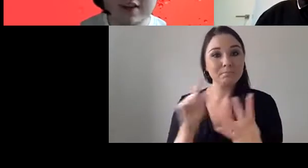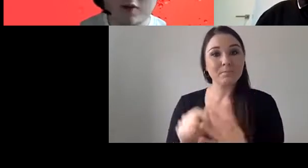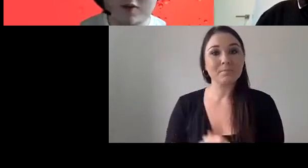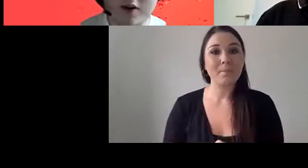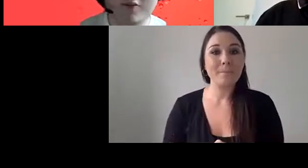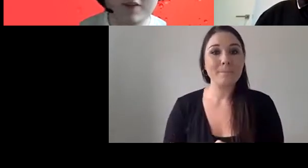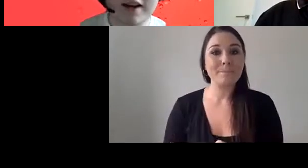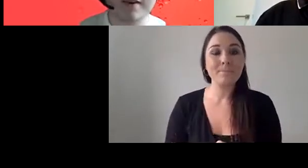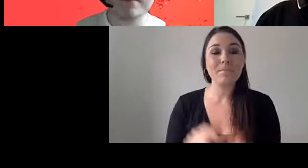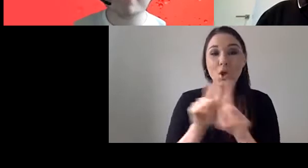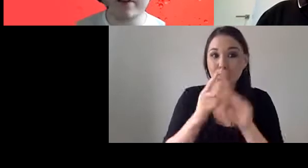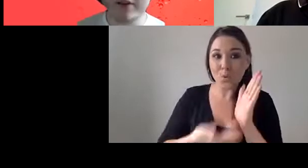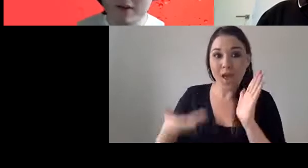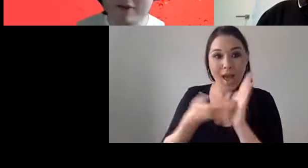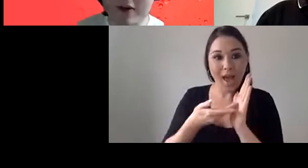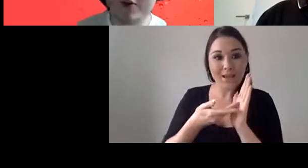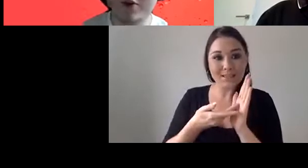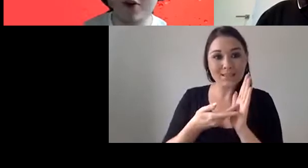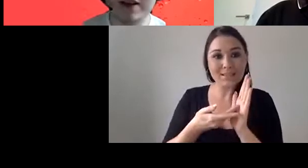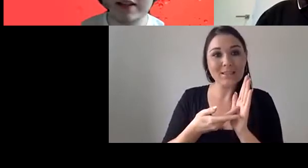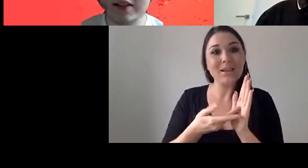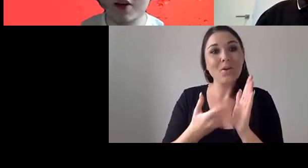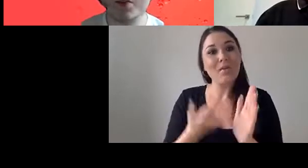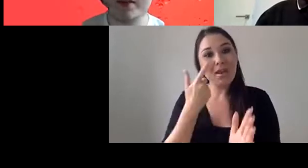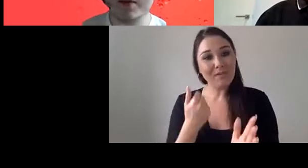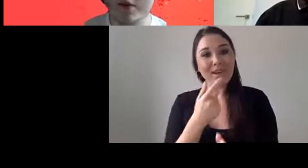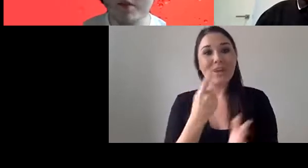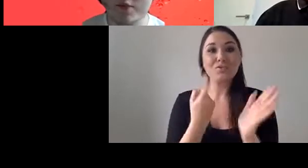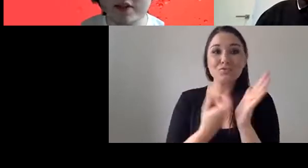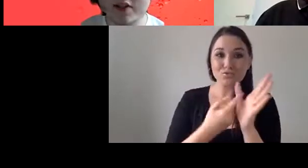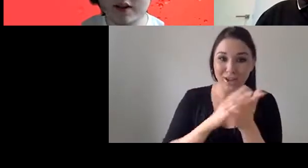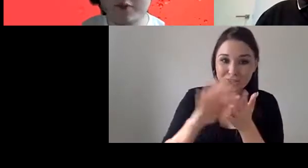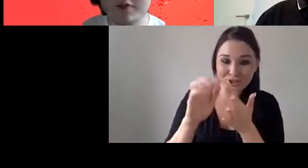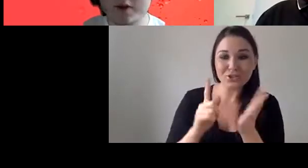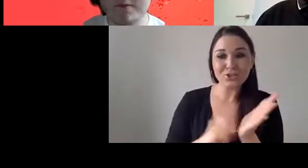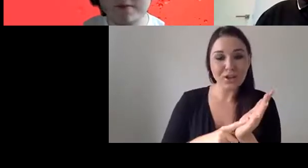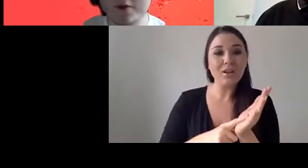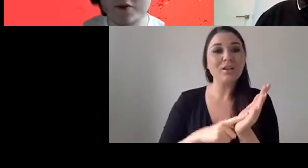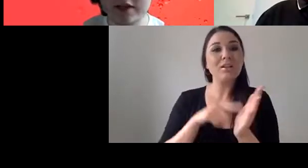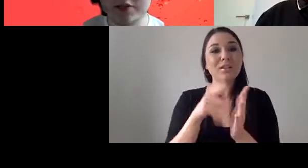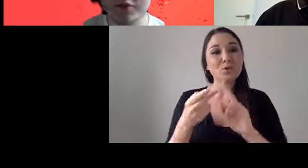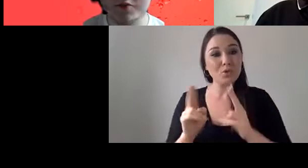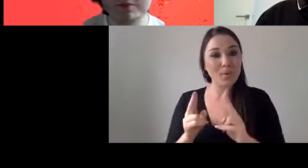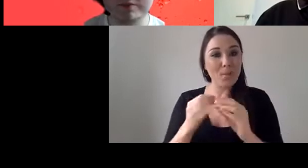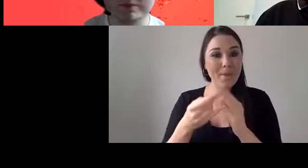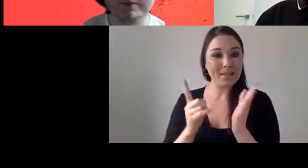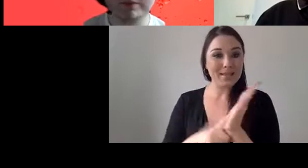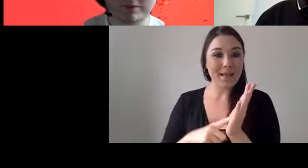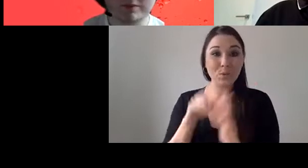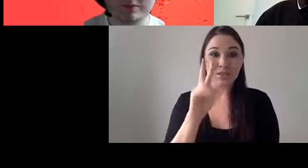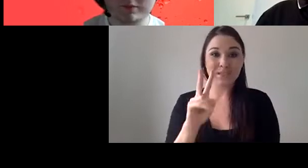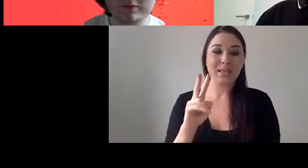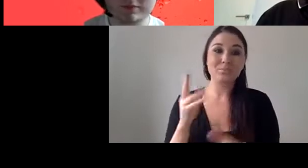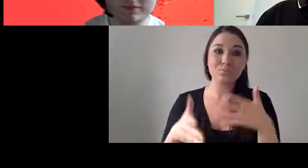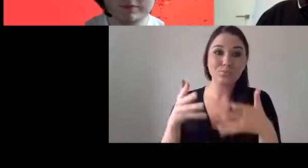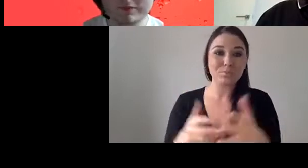another thing to add as well, we have the lovely Rachel, who is an interpreter from the British Sign Language as well, who you'll see on the call.